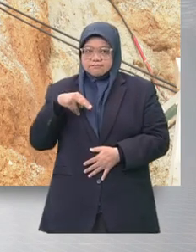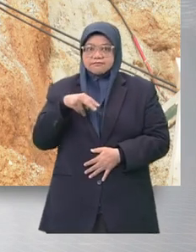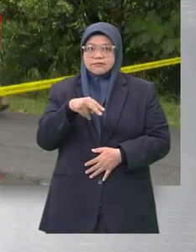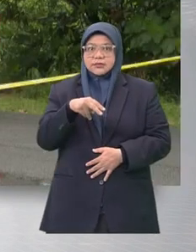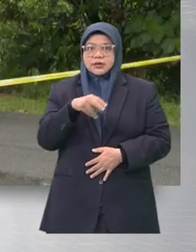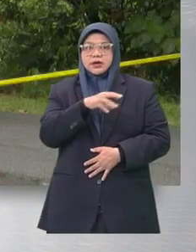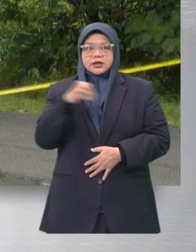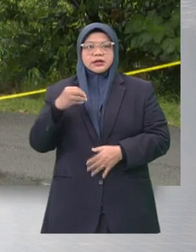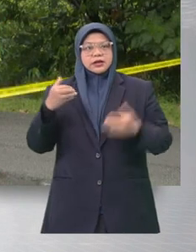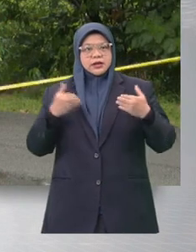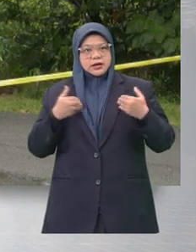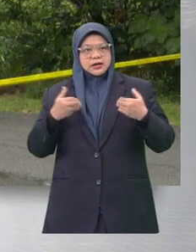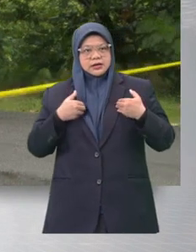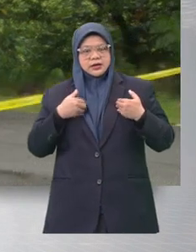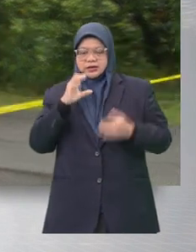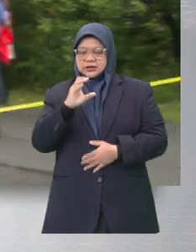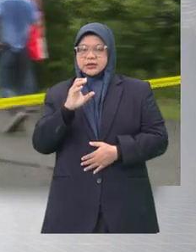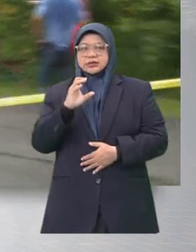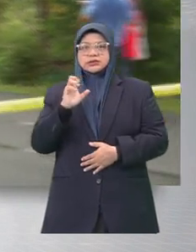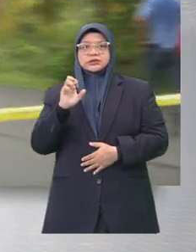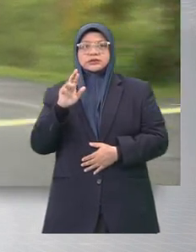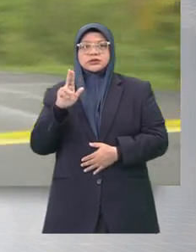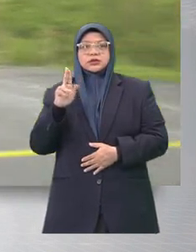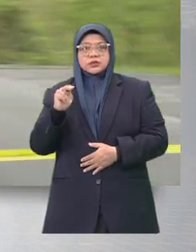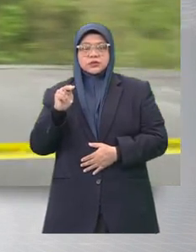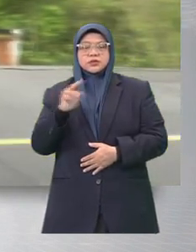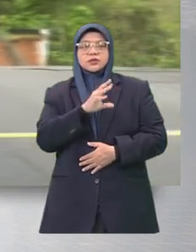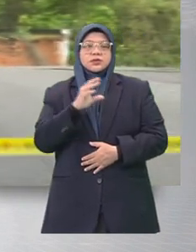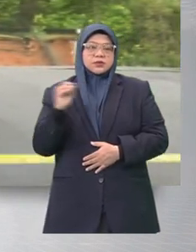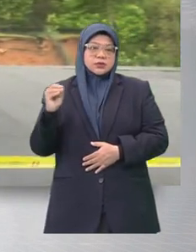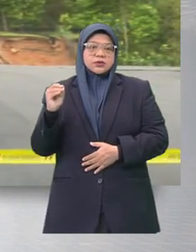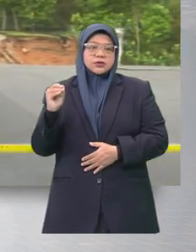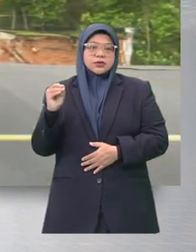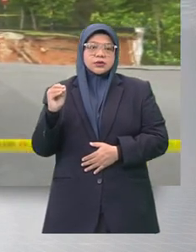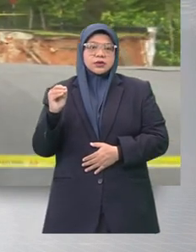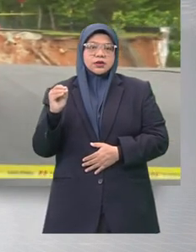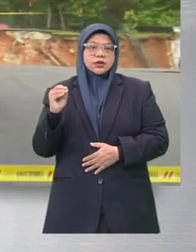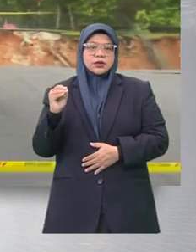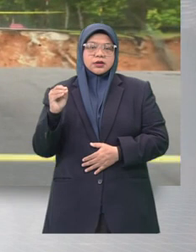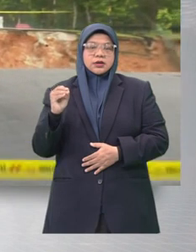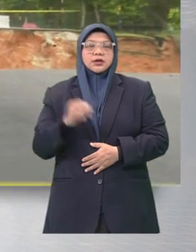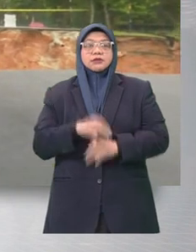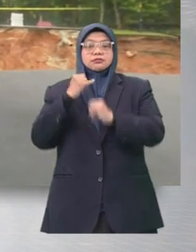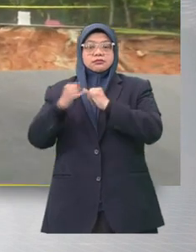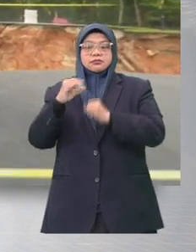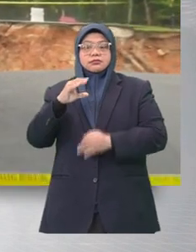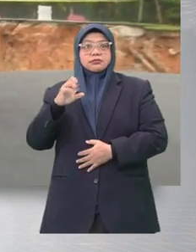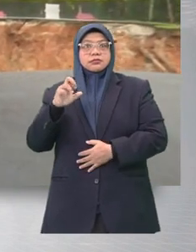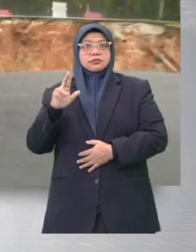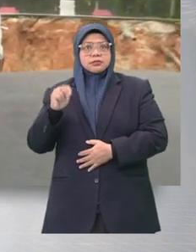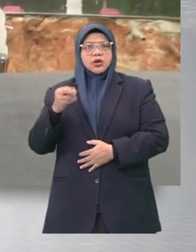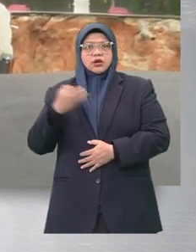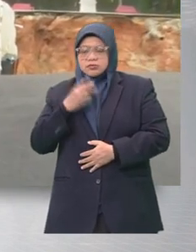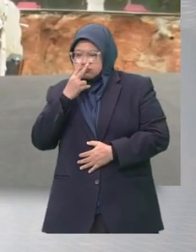the kaki curon, at the end of the bottom of the curon, you will see